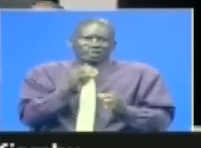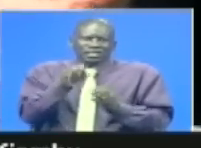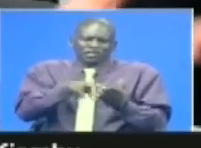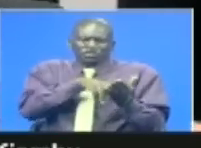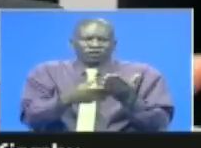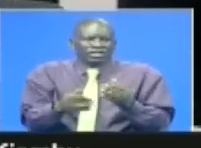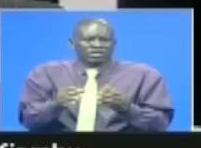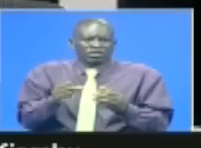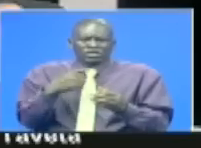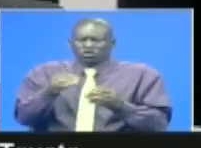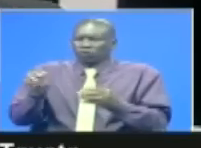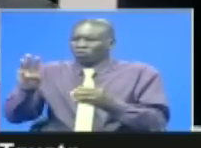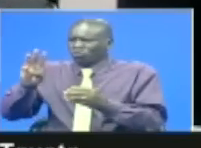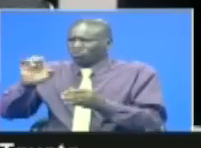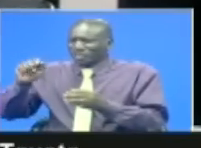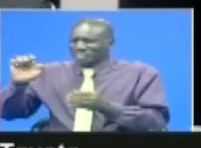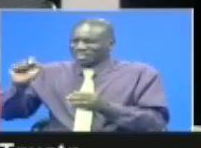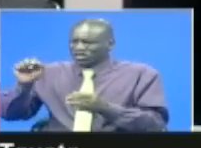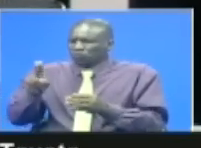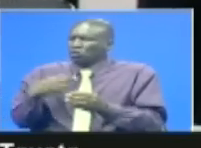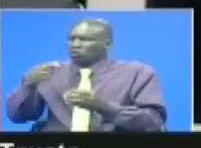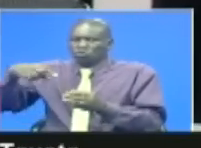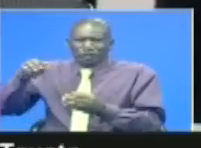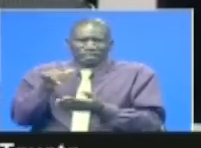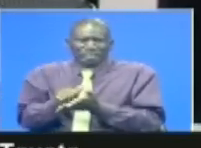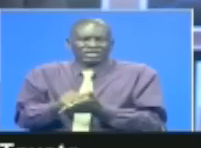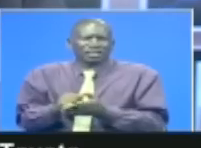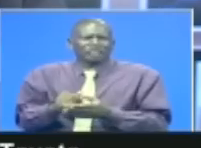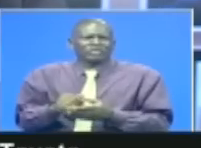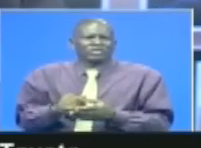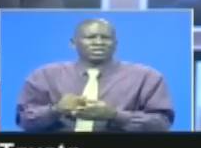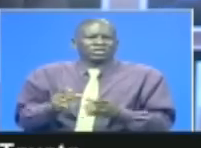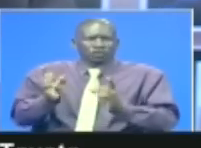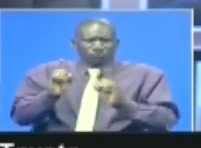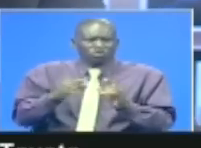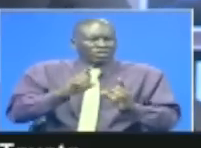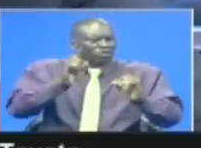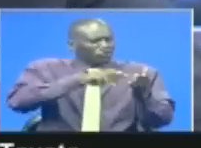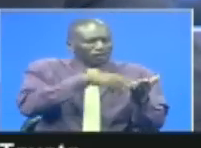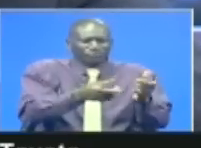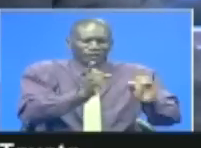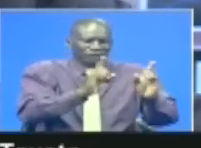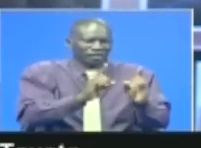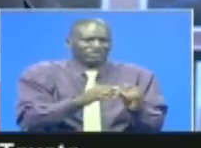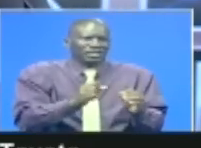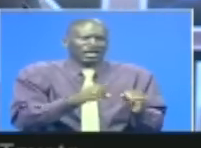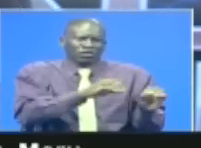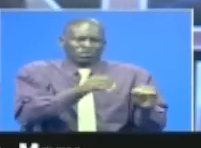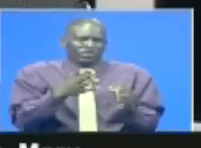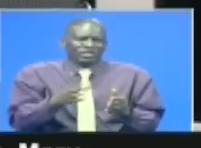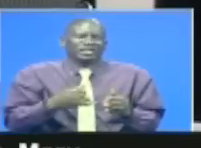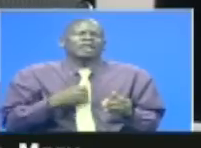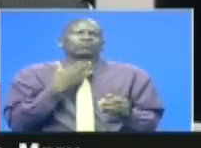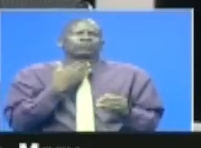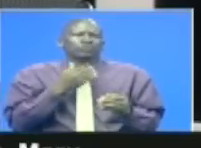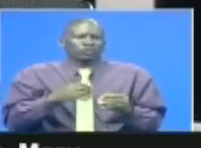not Ferdinand Waititu, whoever wins that you nomination. You seem to be in love with losing. No, I'm not going to lose. No, I want to move this on, but I want to get past